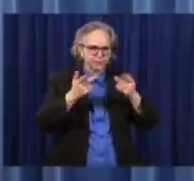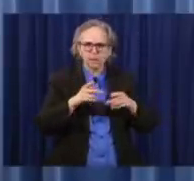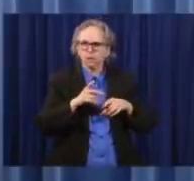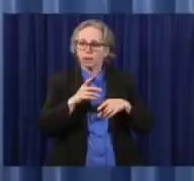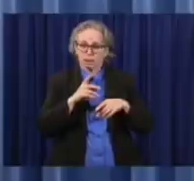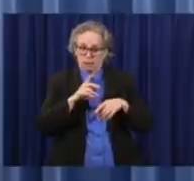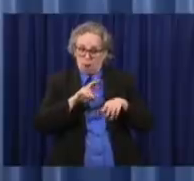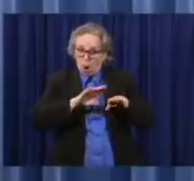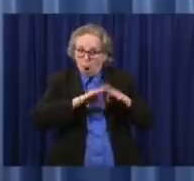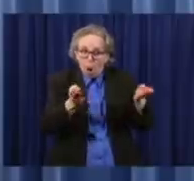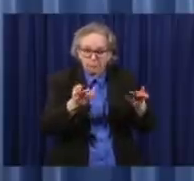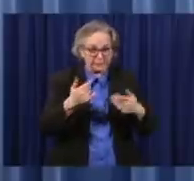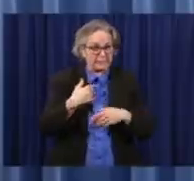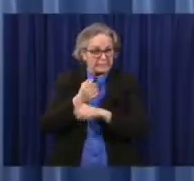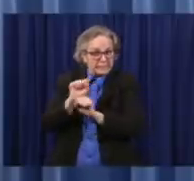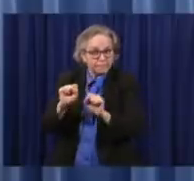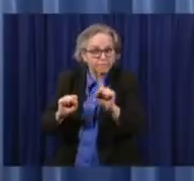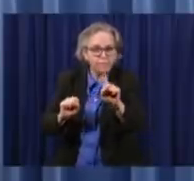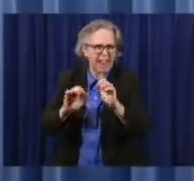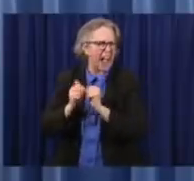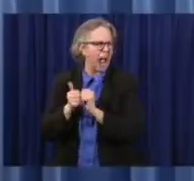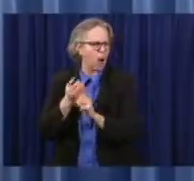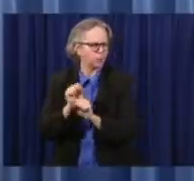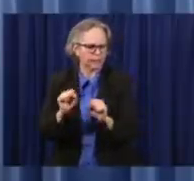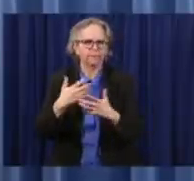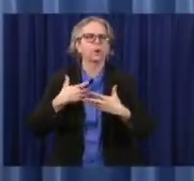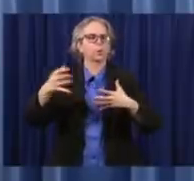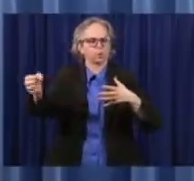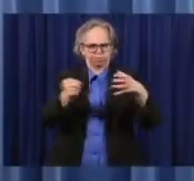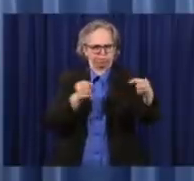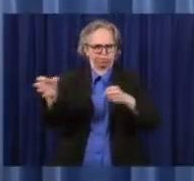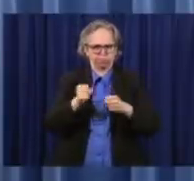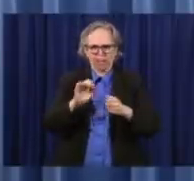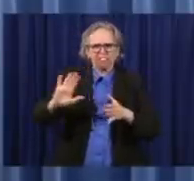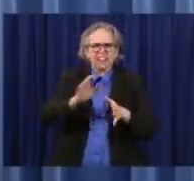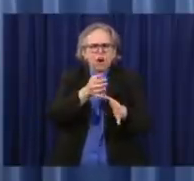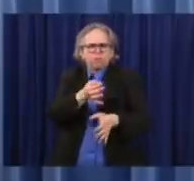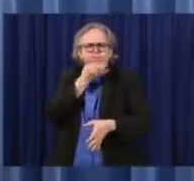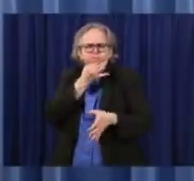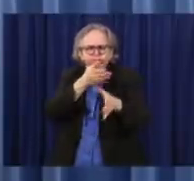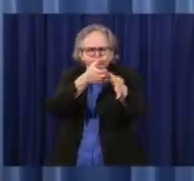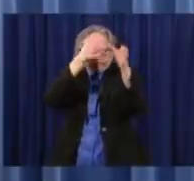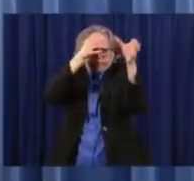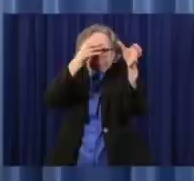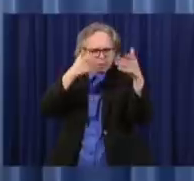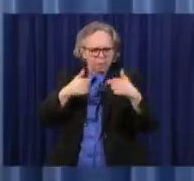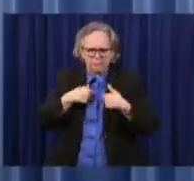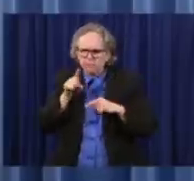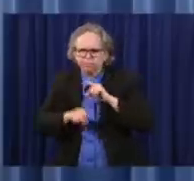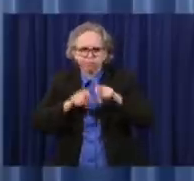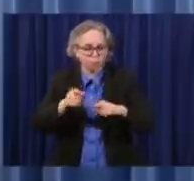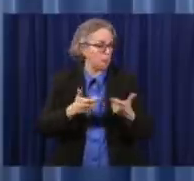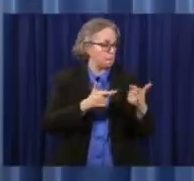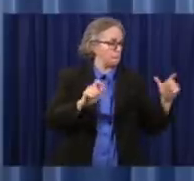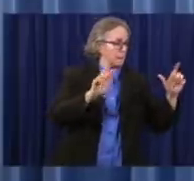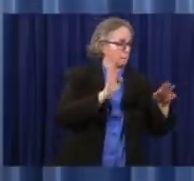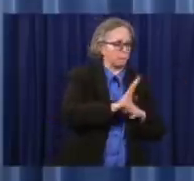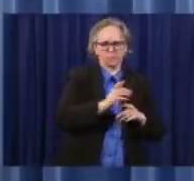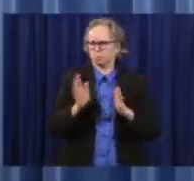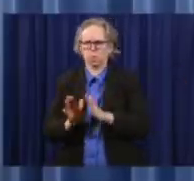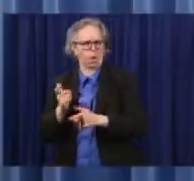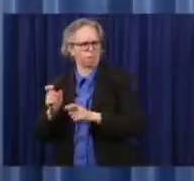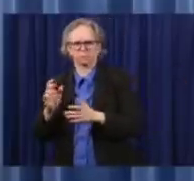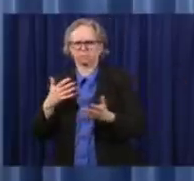We brought people together who, that's what they do, whether it's a small shop, big shop. We've brought them together, and they're starting